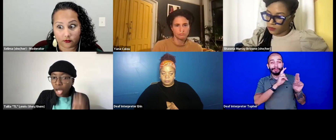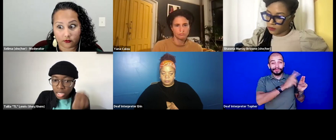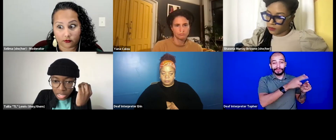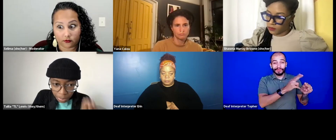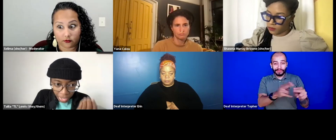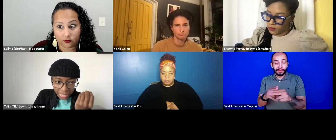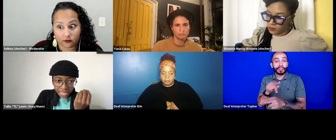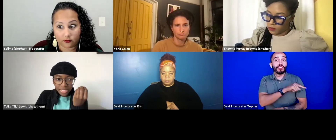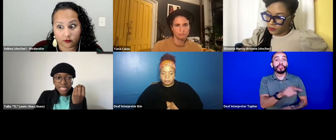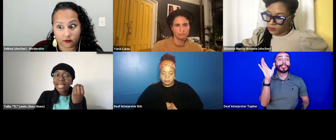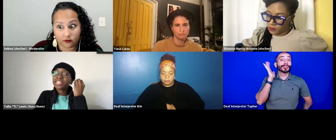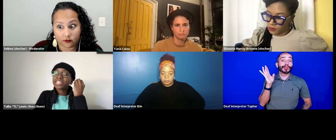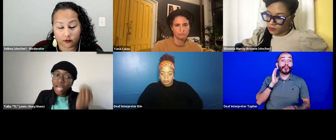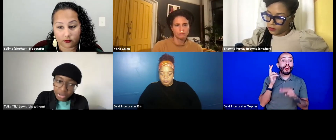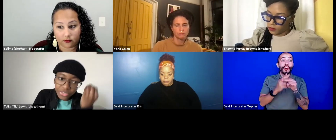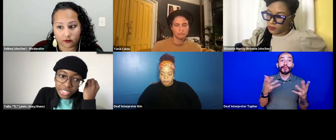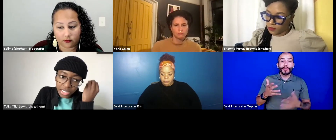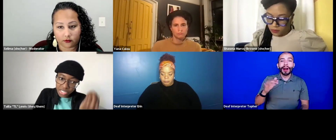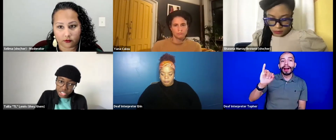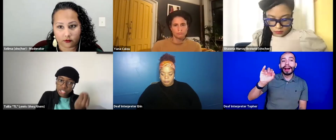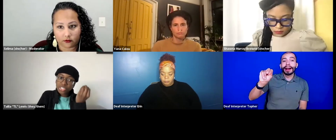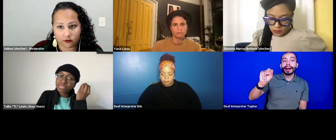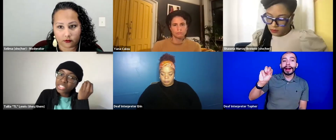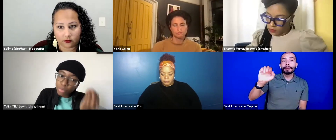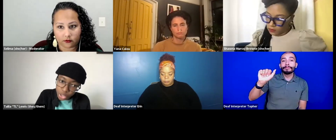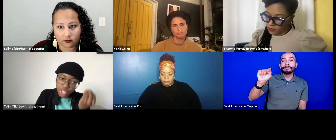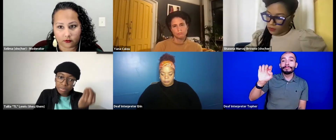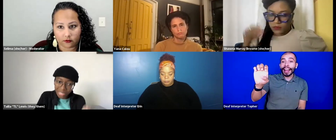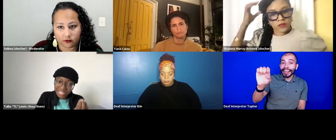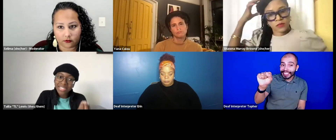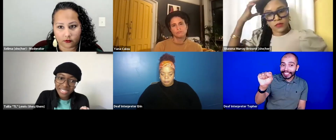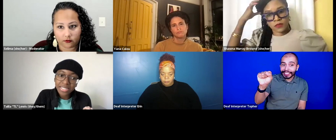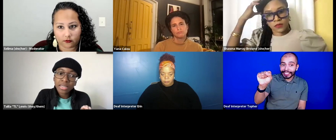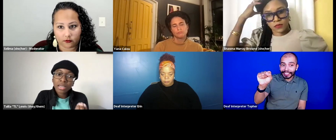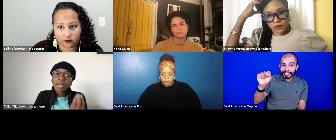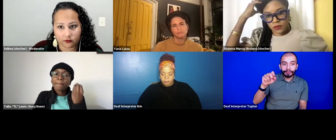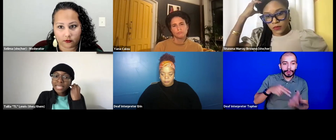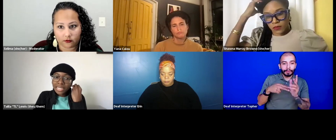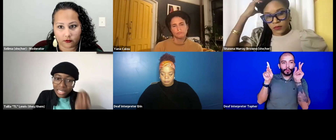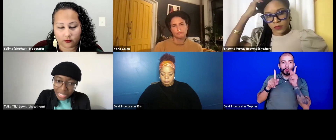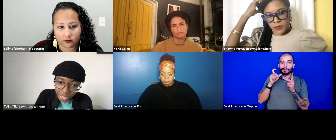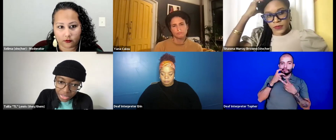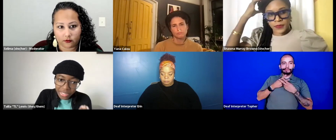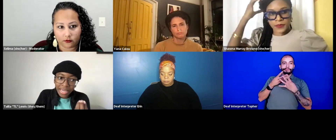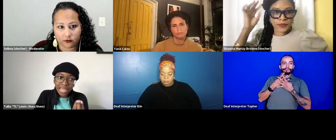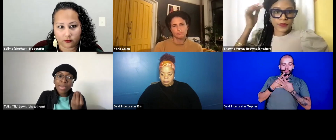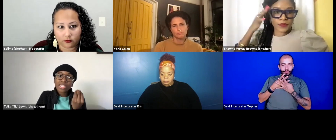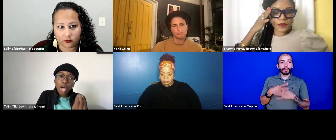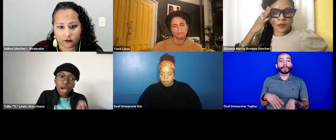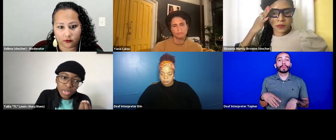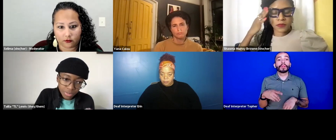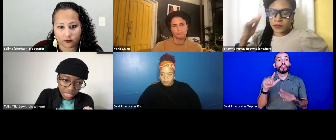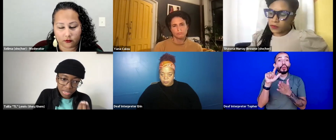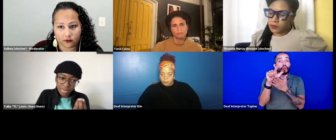The laws and the practices and the geographies and conditions of these purging places make it clear that the aim